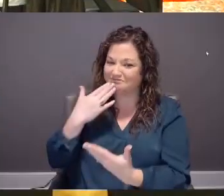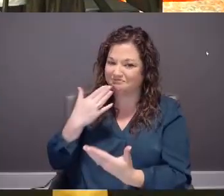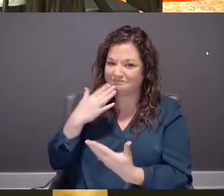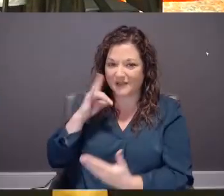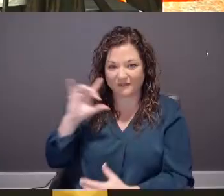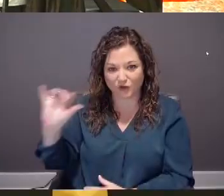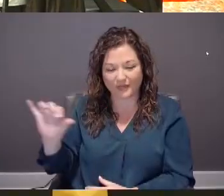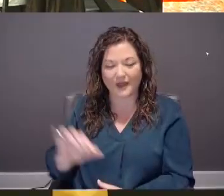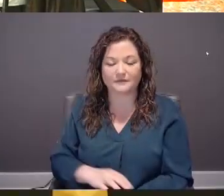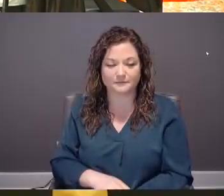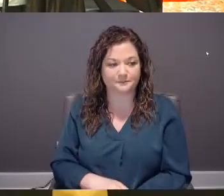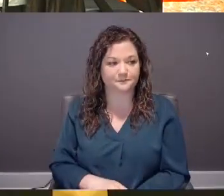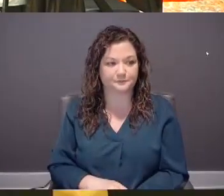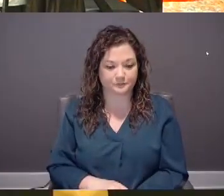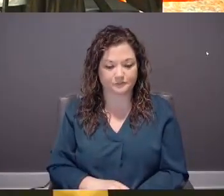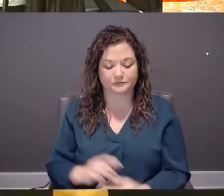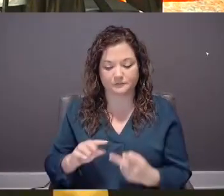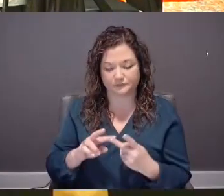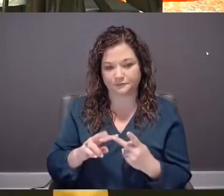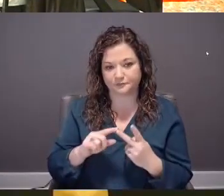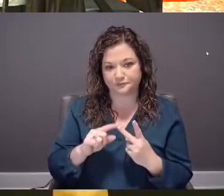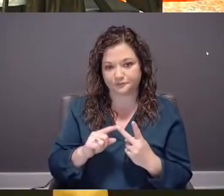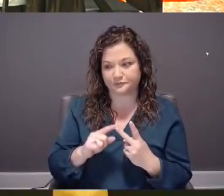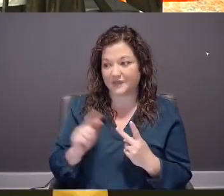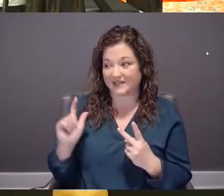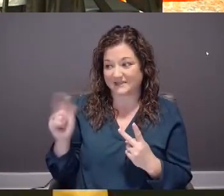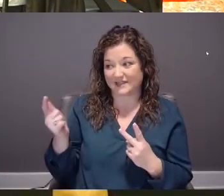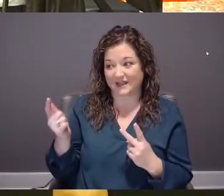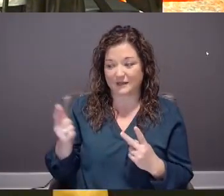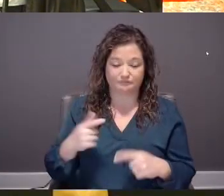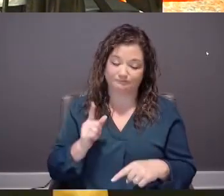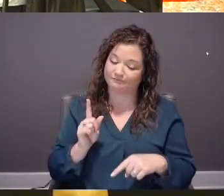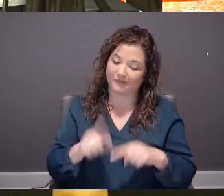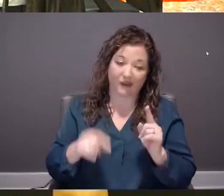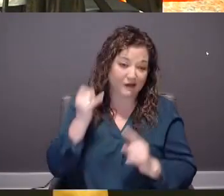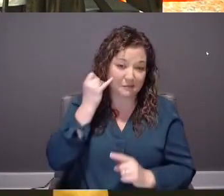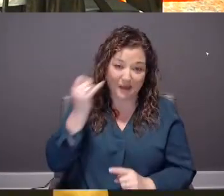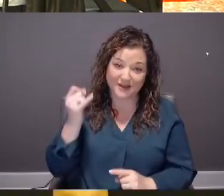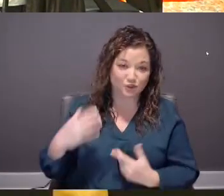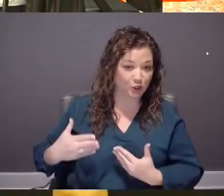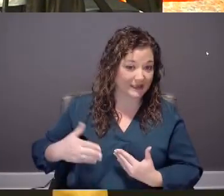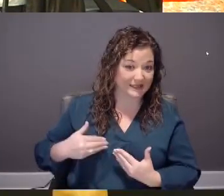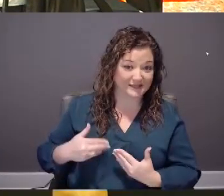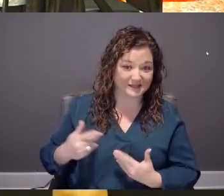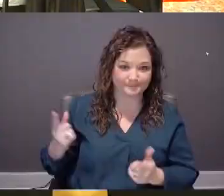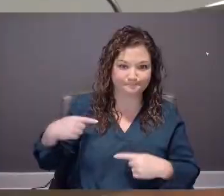That and just say that I can't imagine it's been easy since COVID.